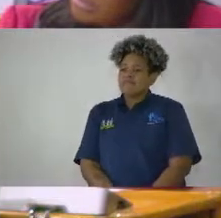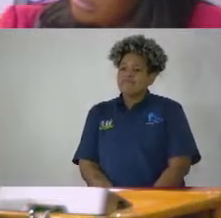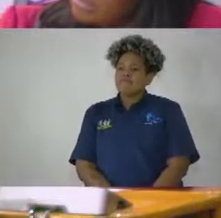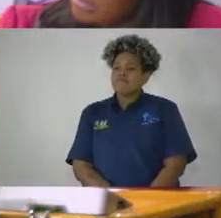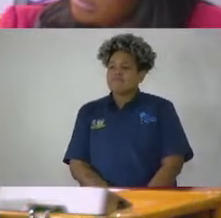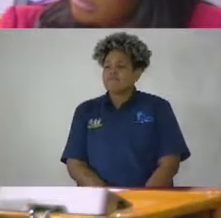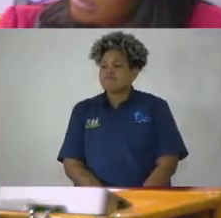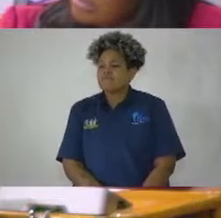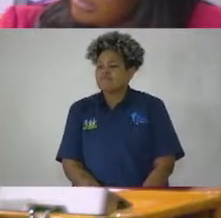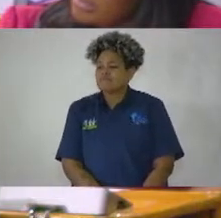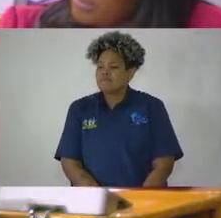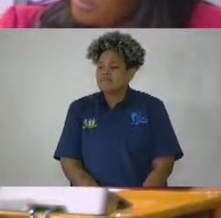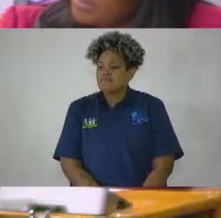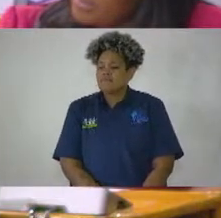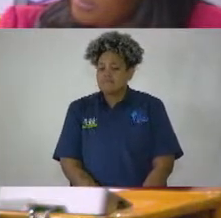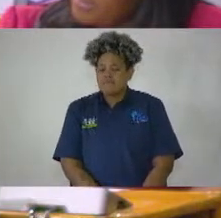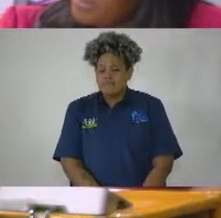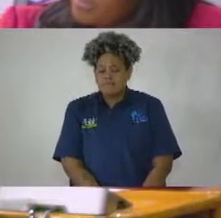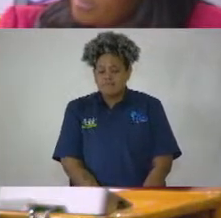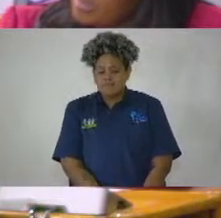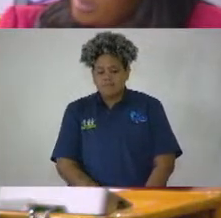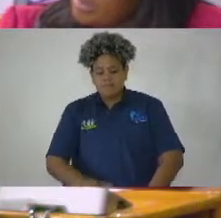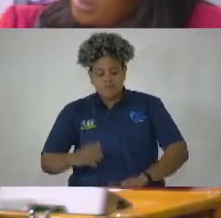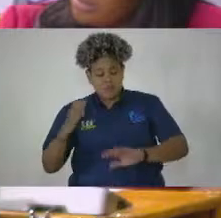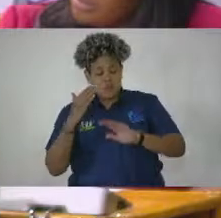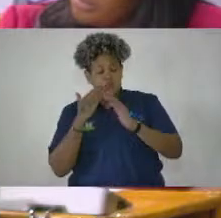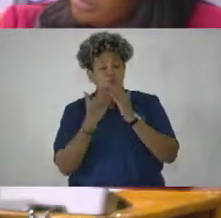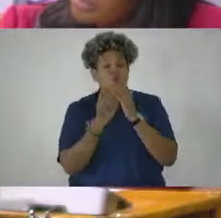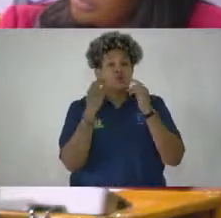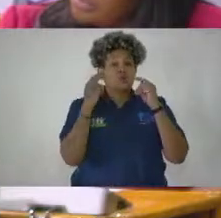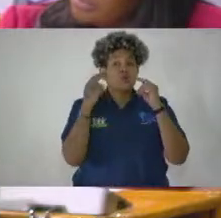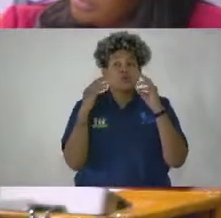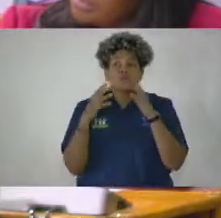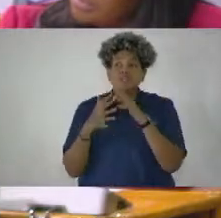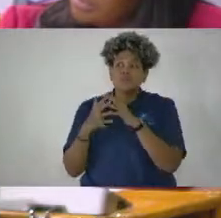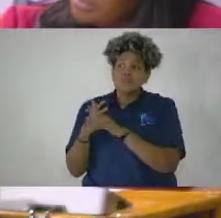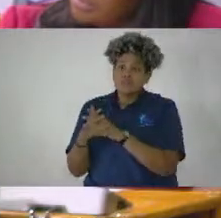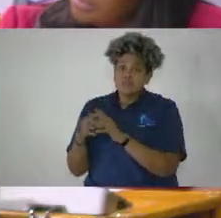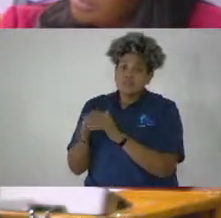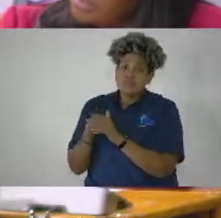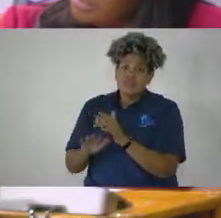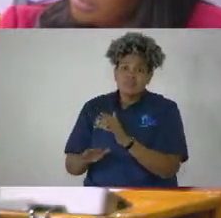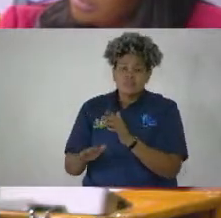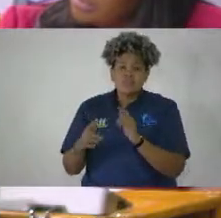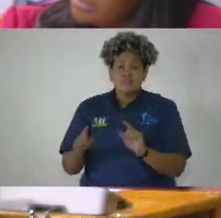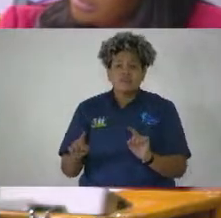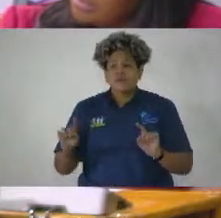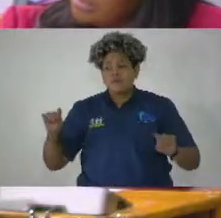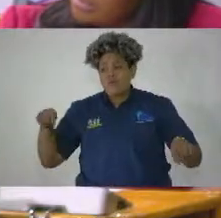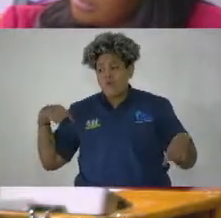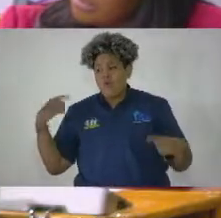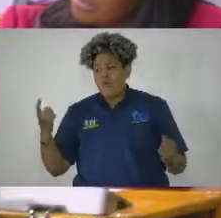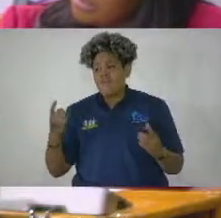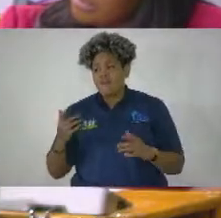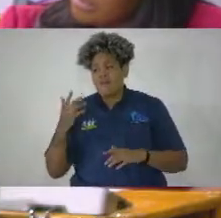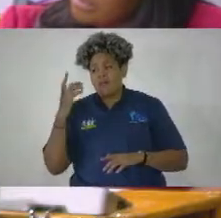Mr. Speaker, there is good news embedded in this, that over the past decade,